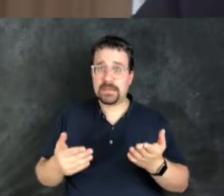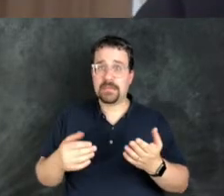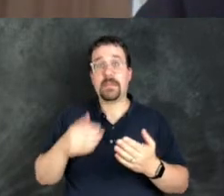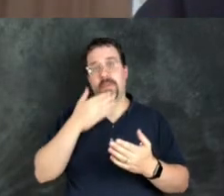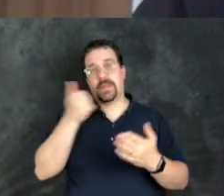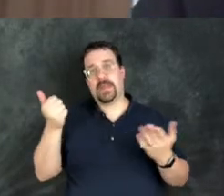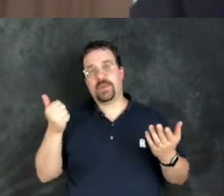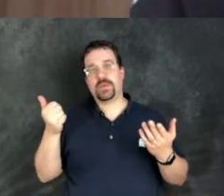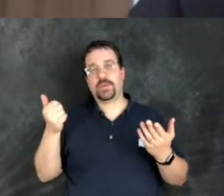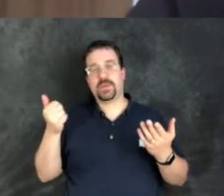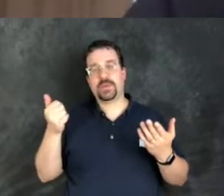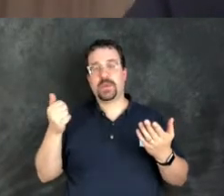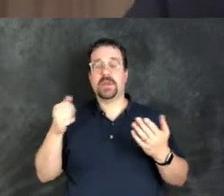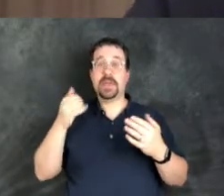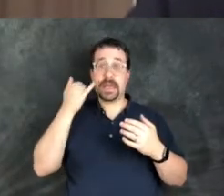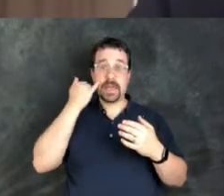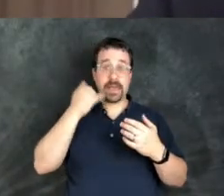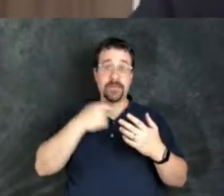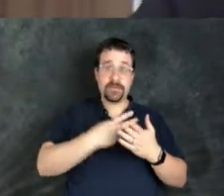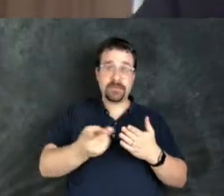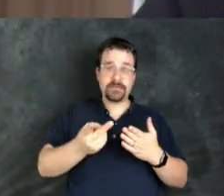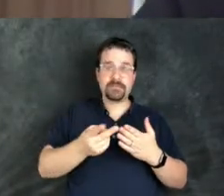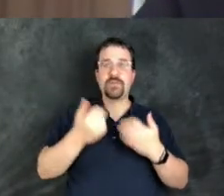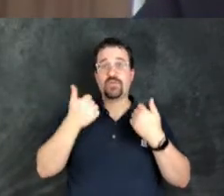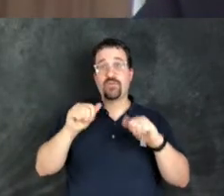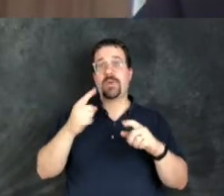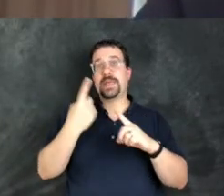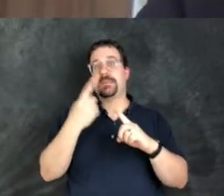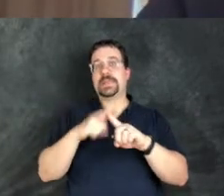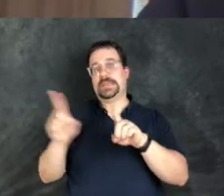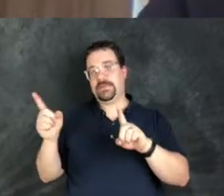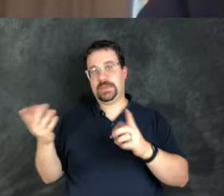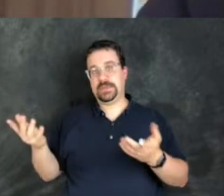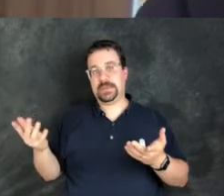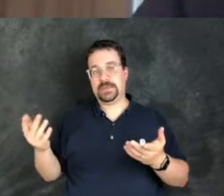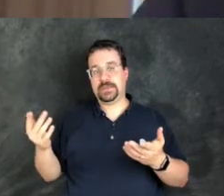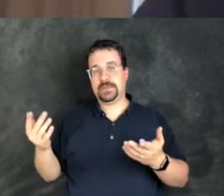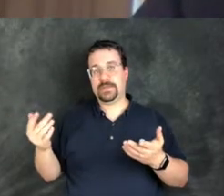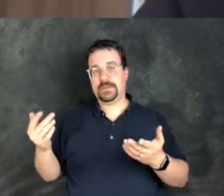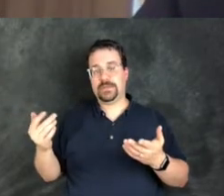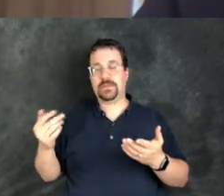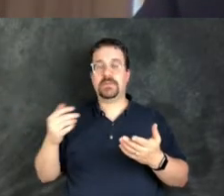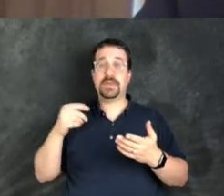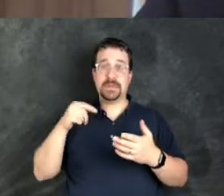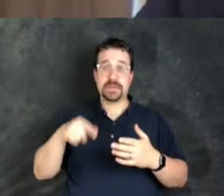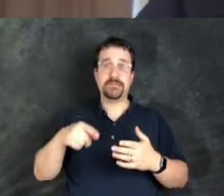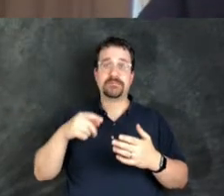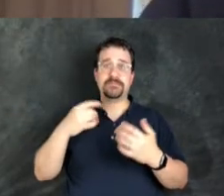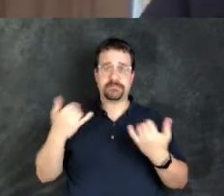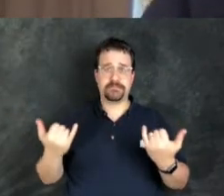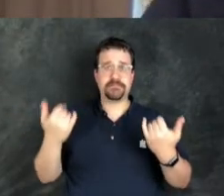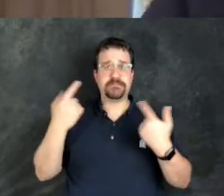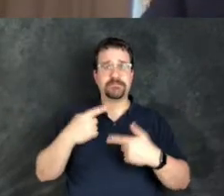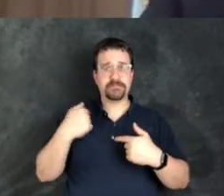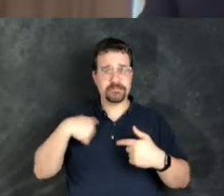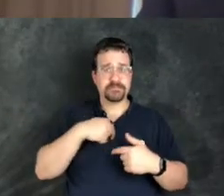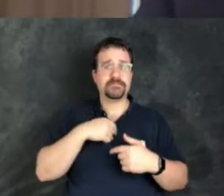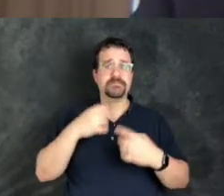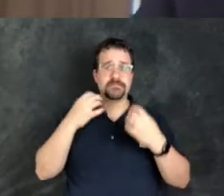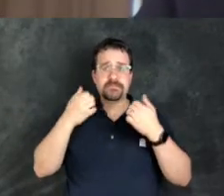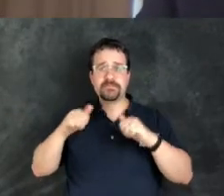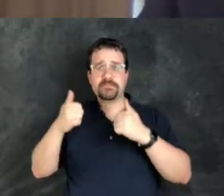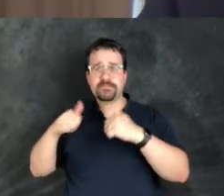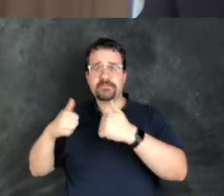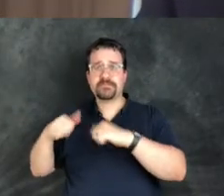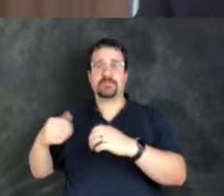only better. If it doesn't work, try something else. This very day, we are